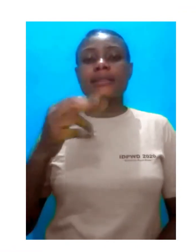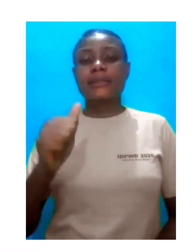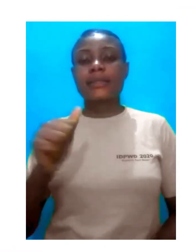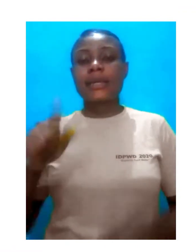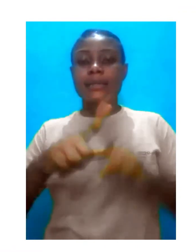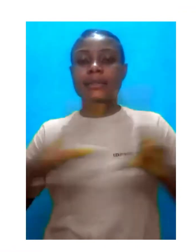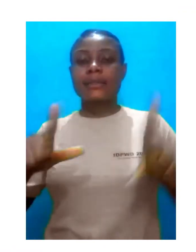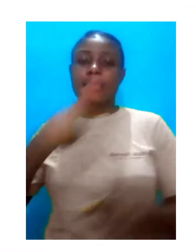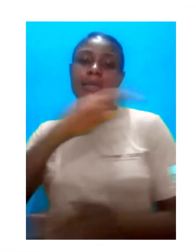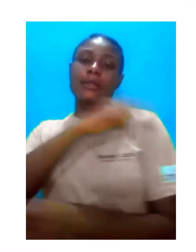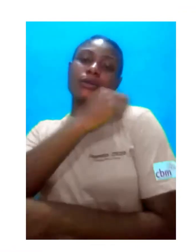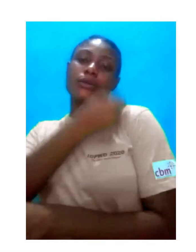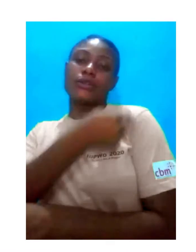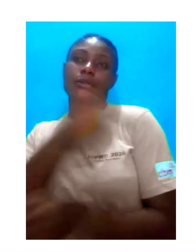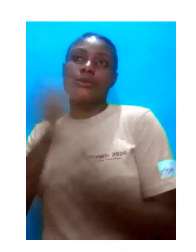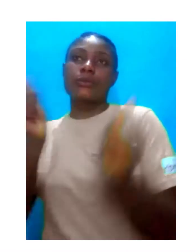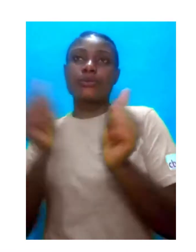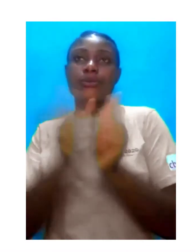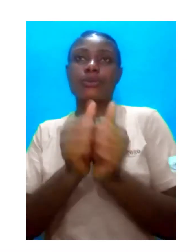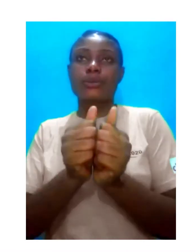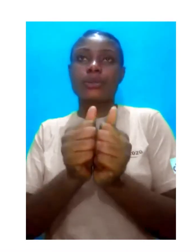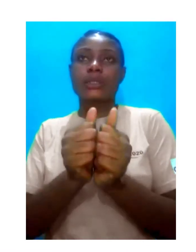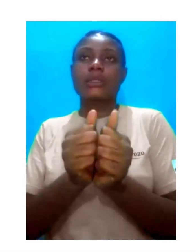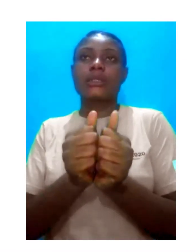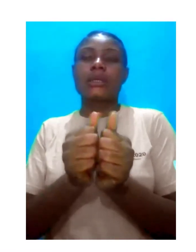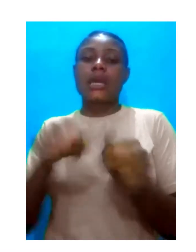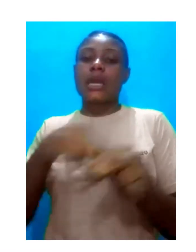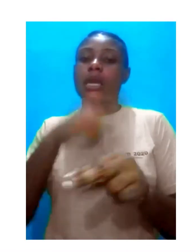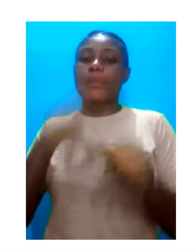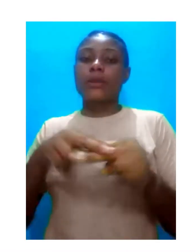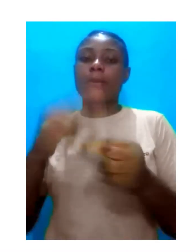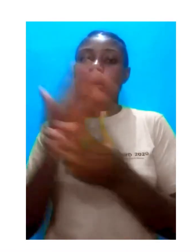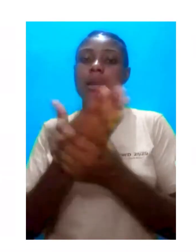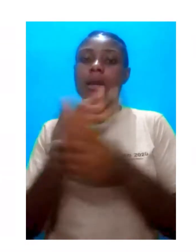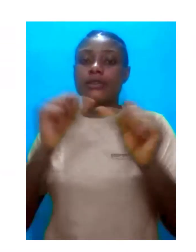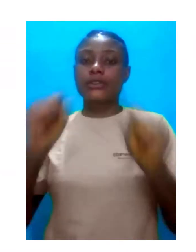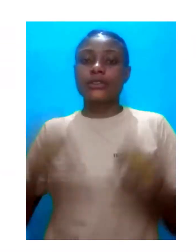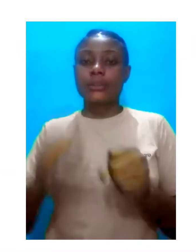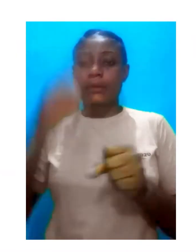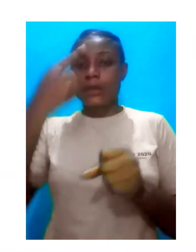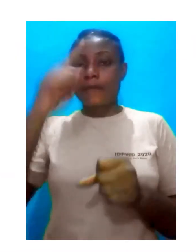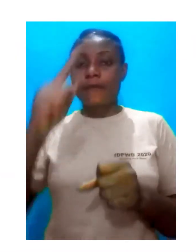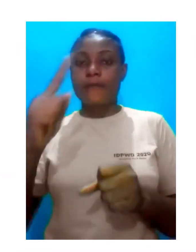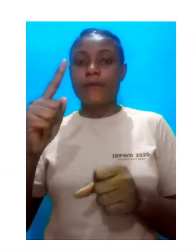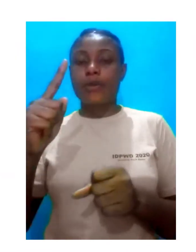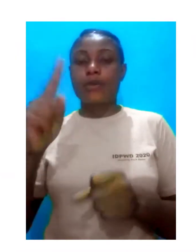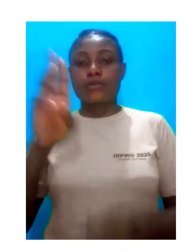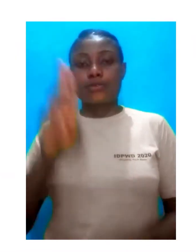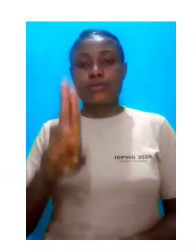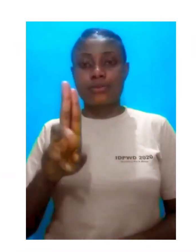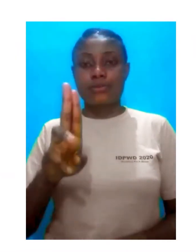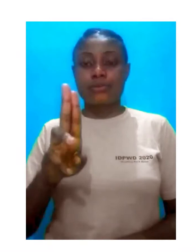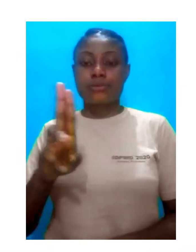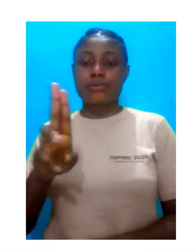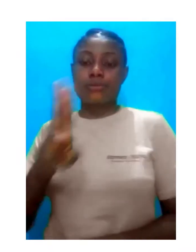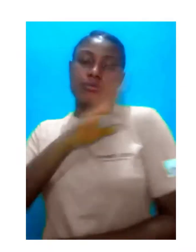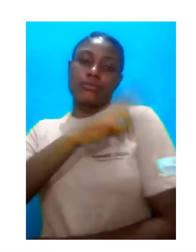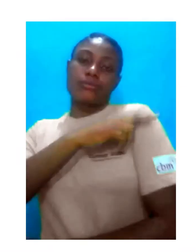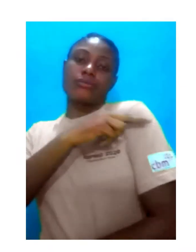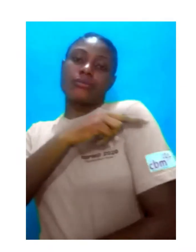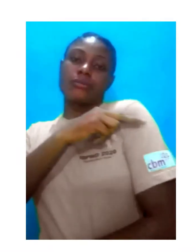Hospital. Aisha signed hospital with a conventional handshake for